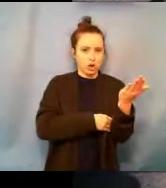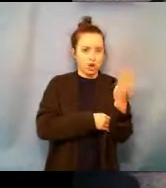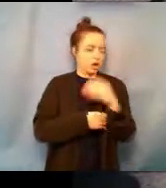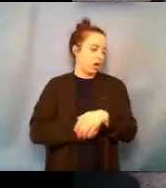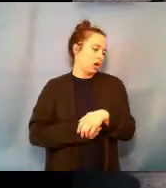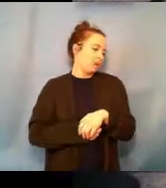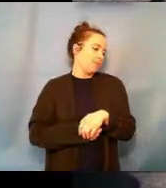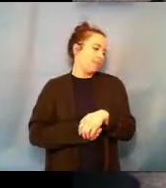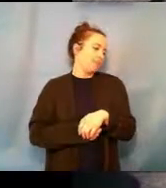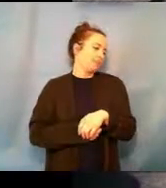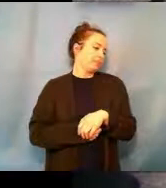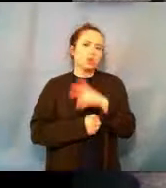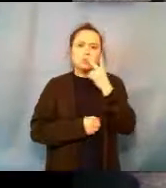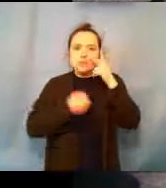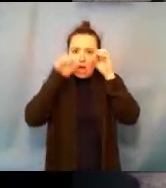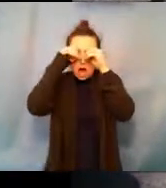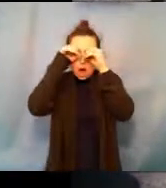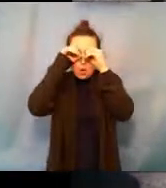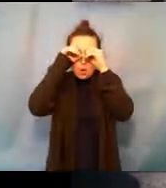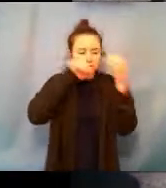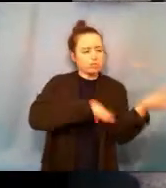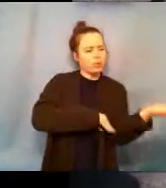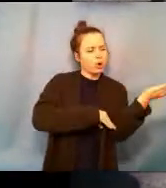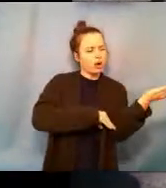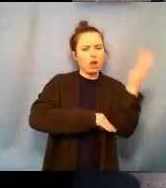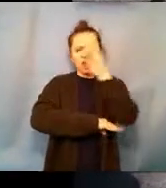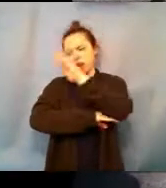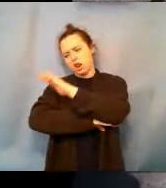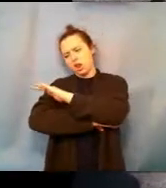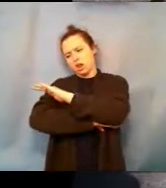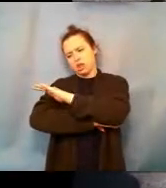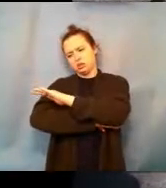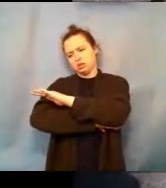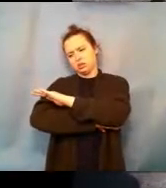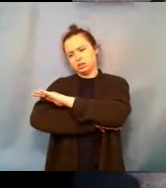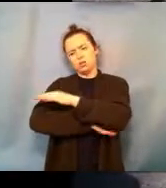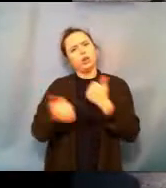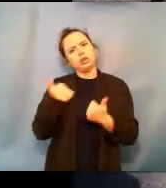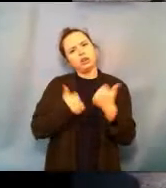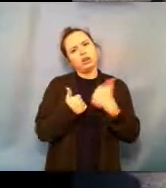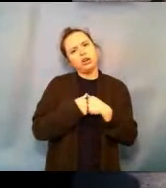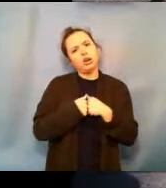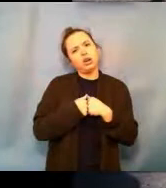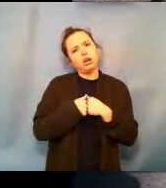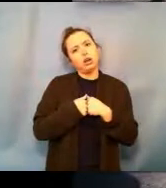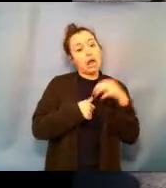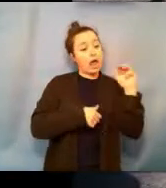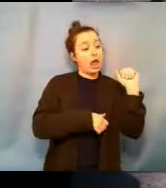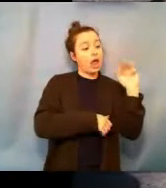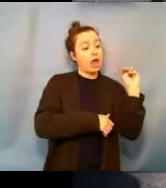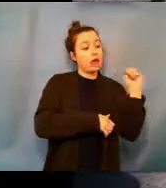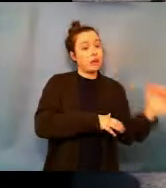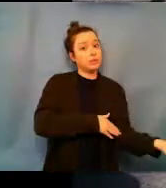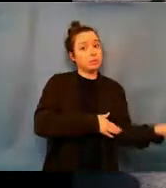All right, when do you see owls? Do you see owls in the morning or do you see owls at night? Remember, AM is